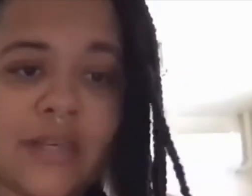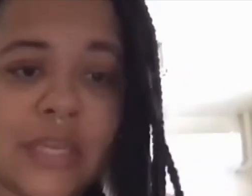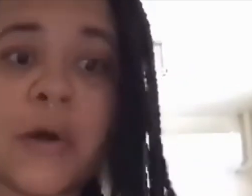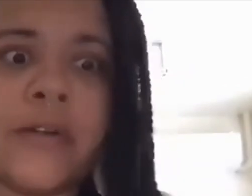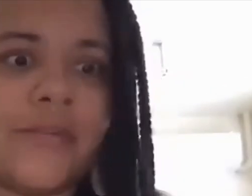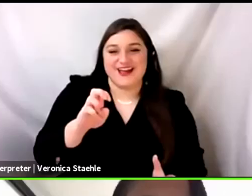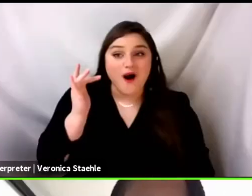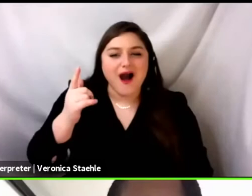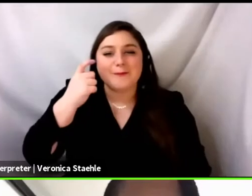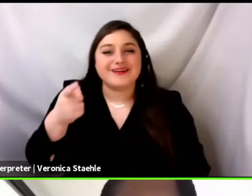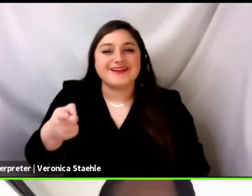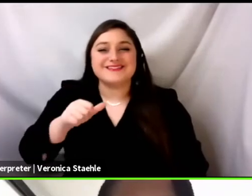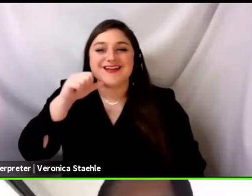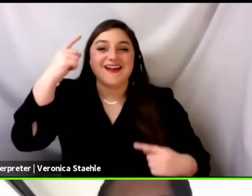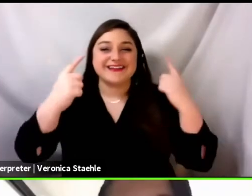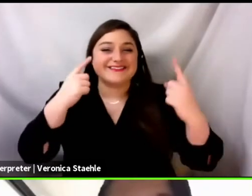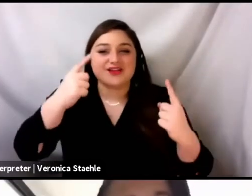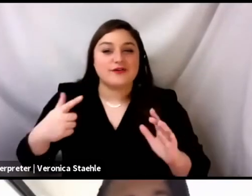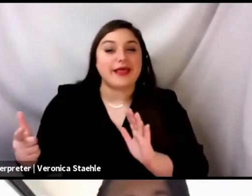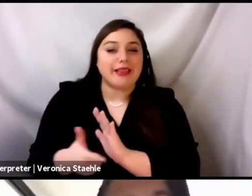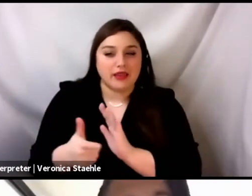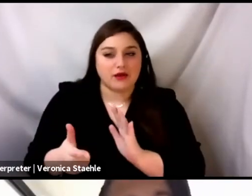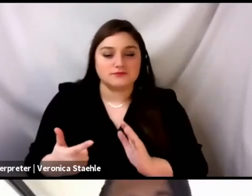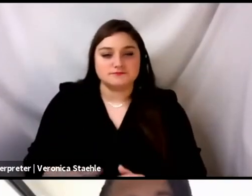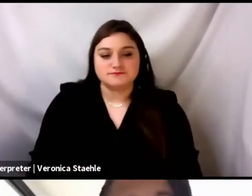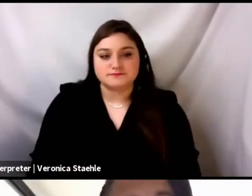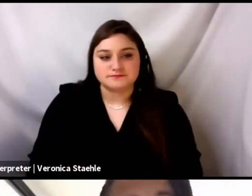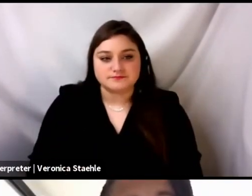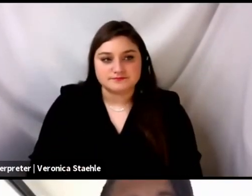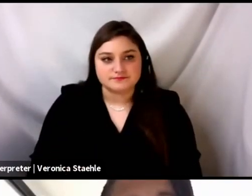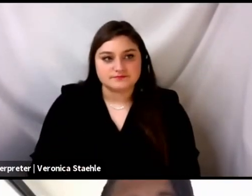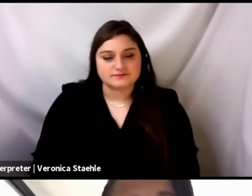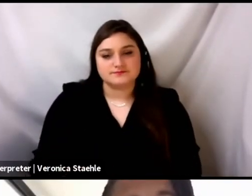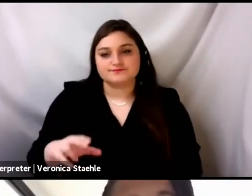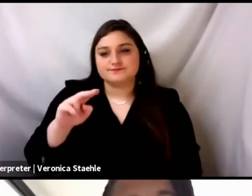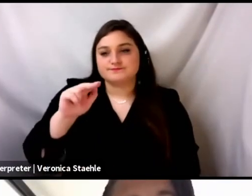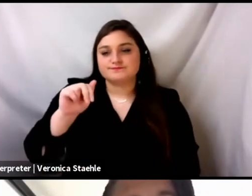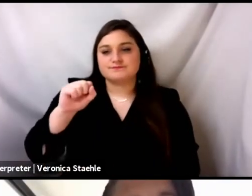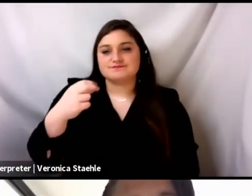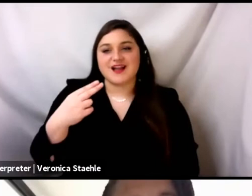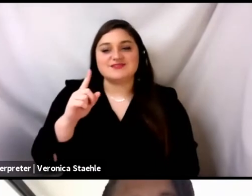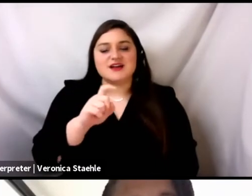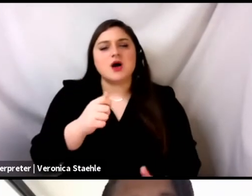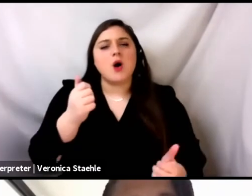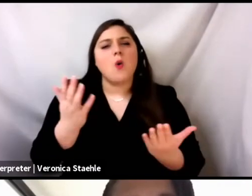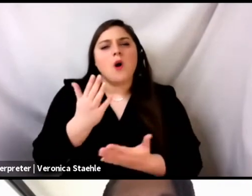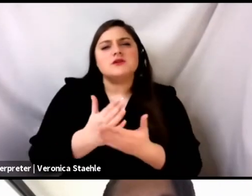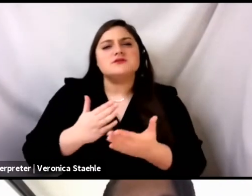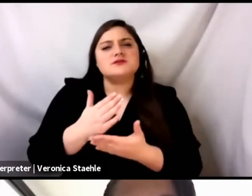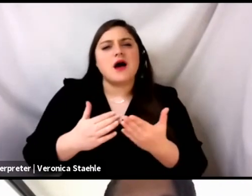considered illegal. And for both of you, what are some of the aspects of body of workers that you're most excited